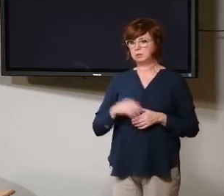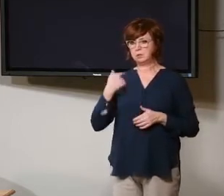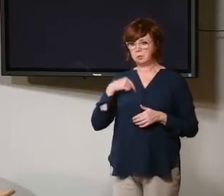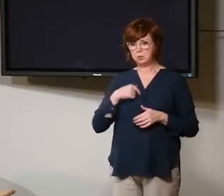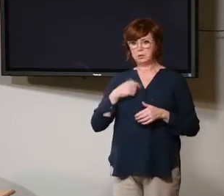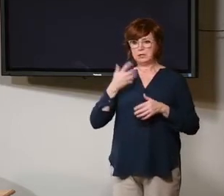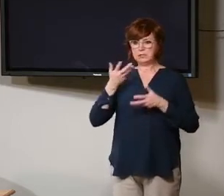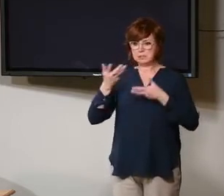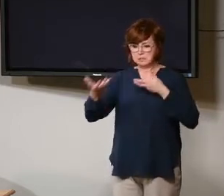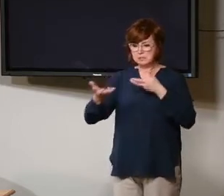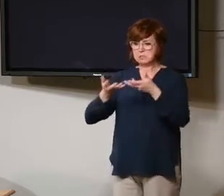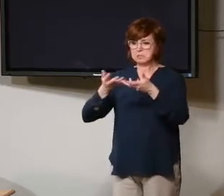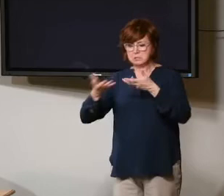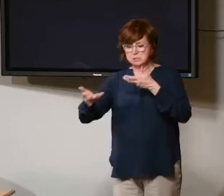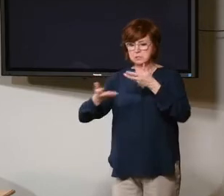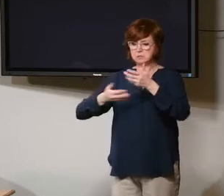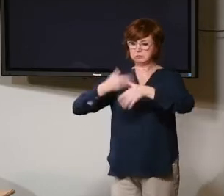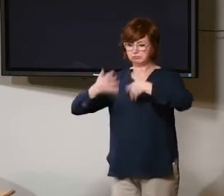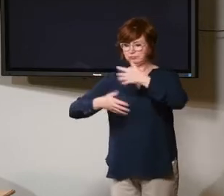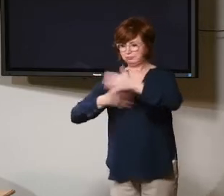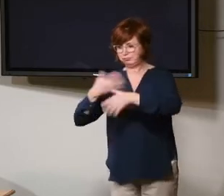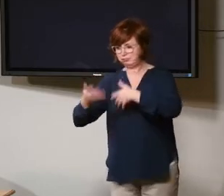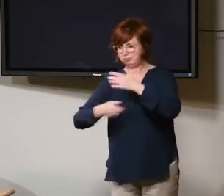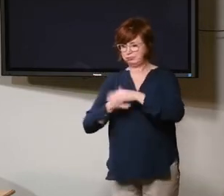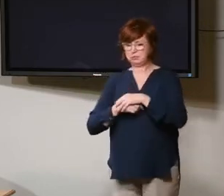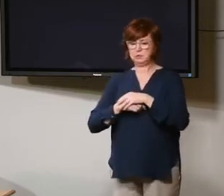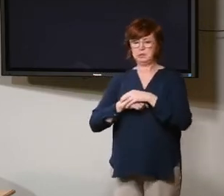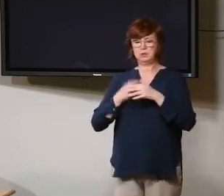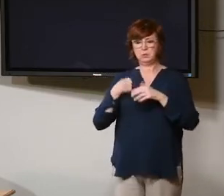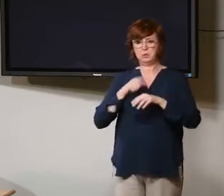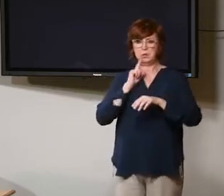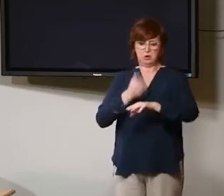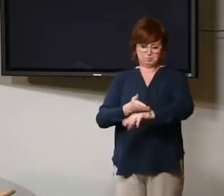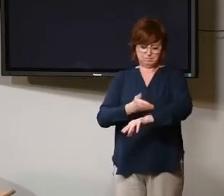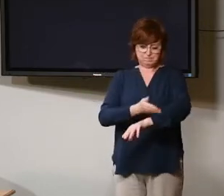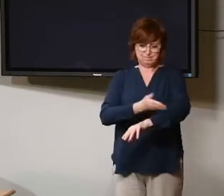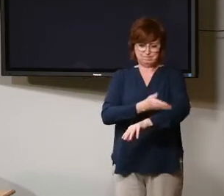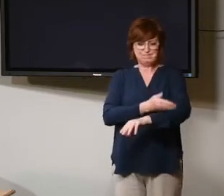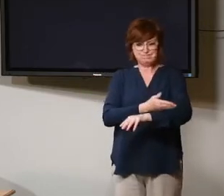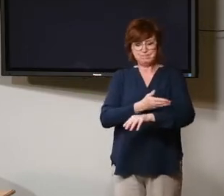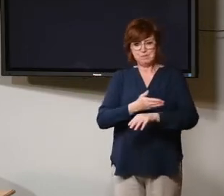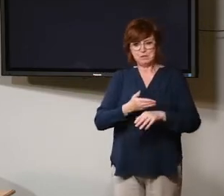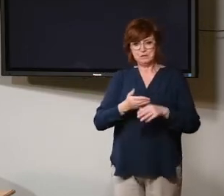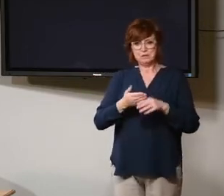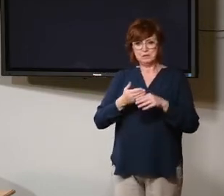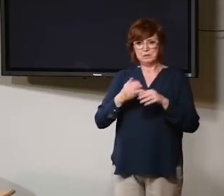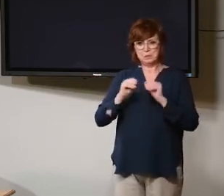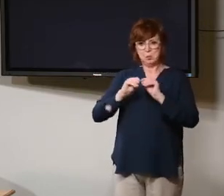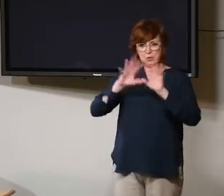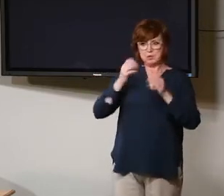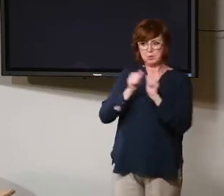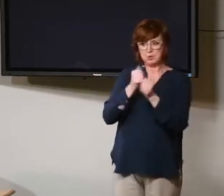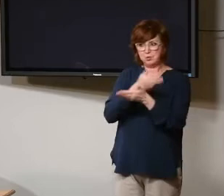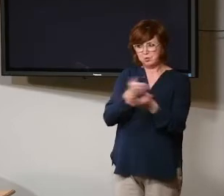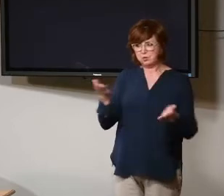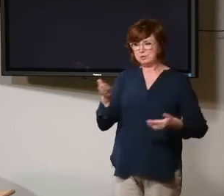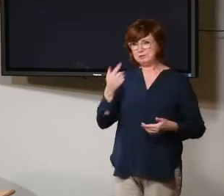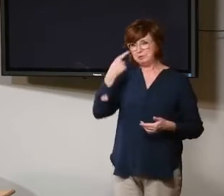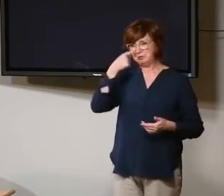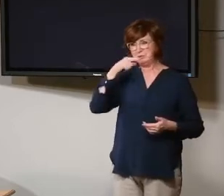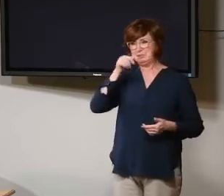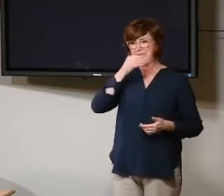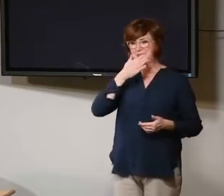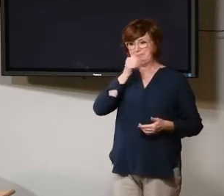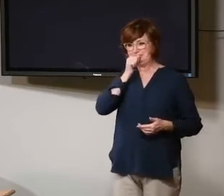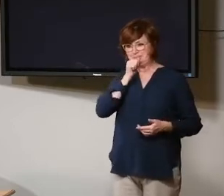to become to be as transparent as we possibly can on that. So we're if you just be a little bit gracious with